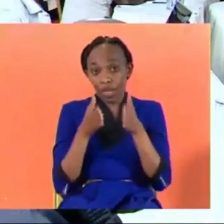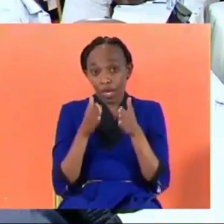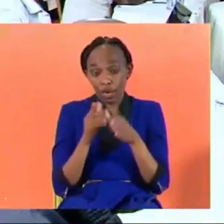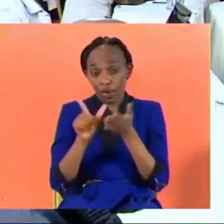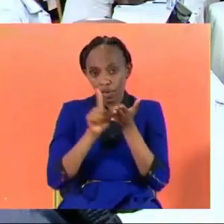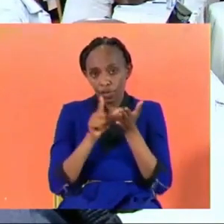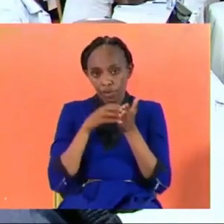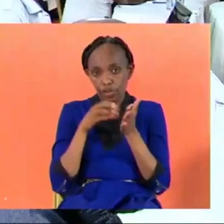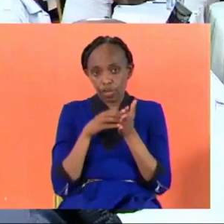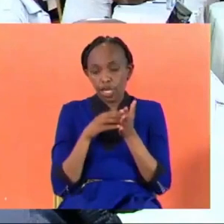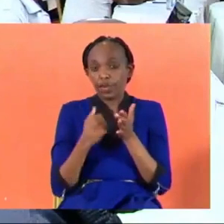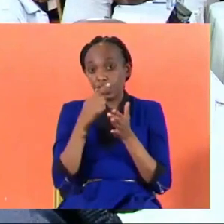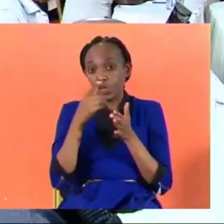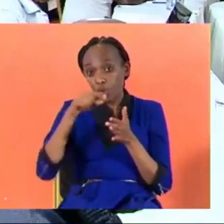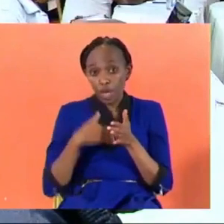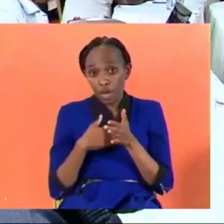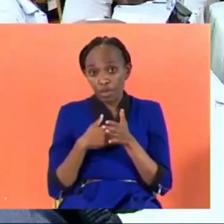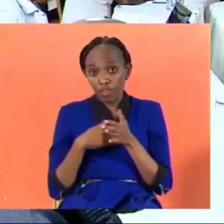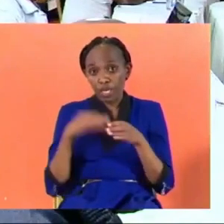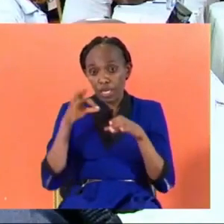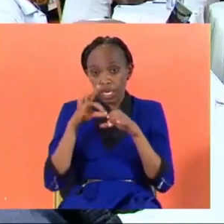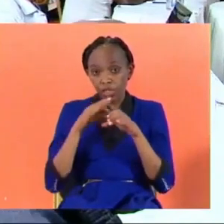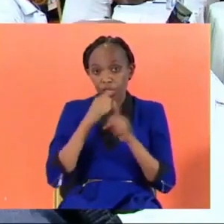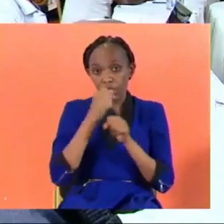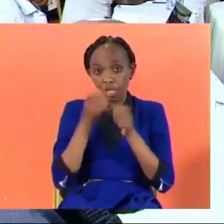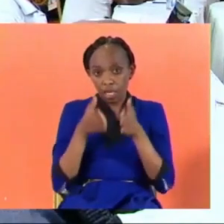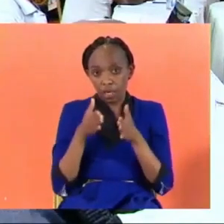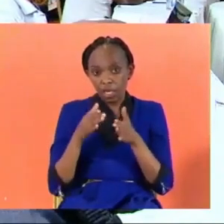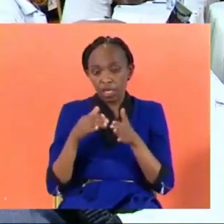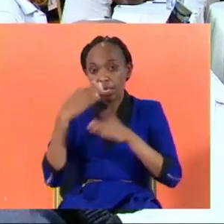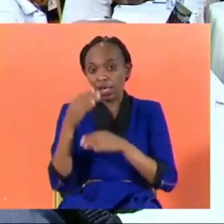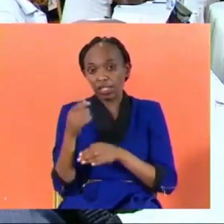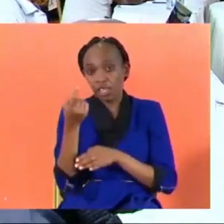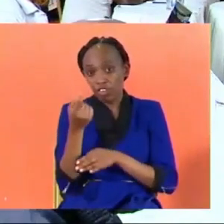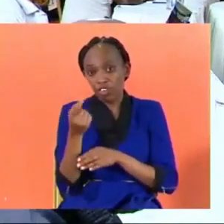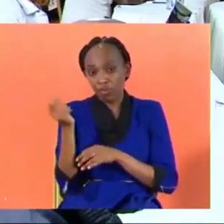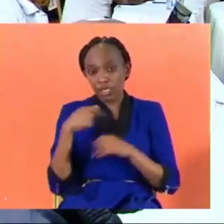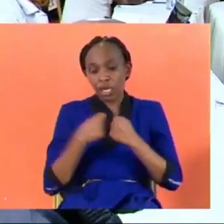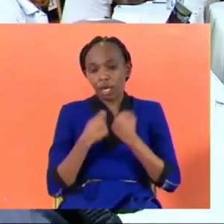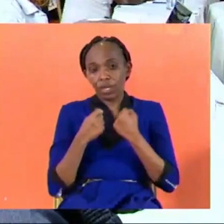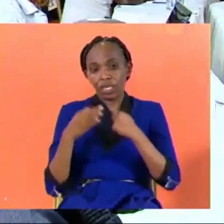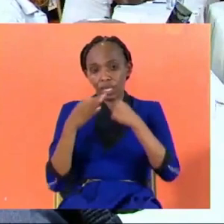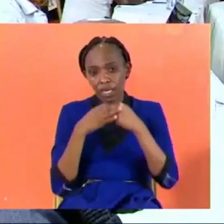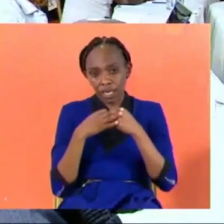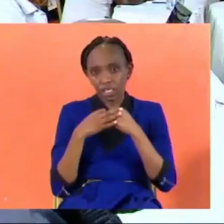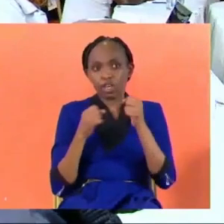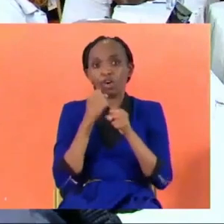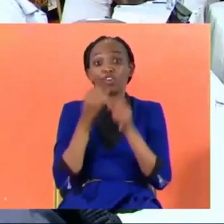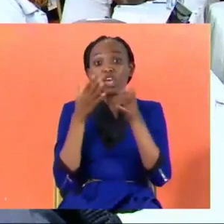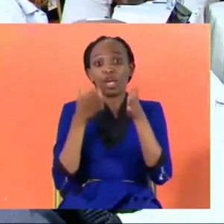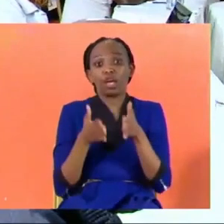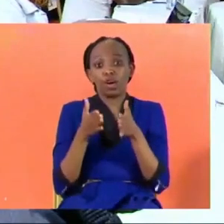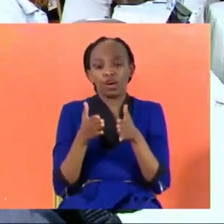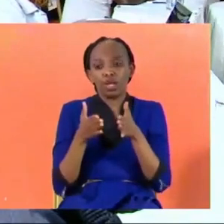situation. And I was just mentioning that we're having an election this year in the next few months. It's happening in August of this year.